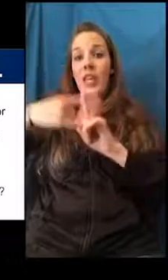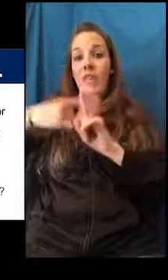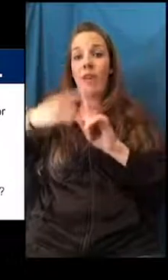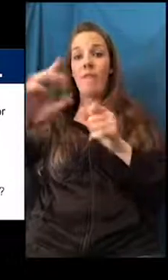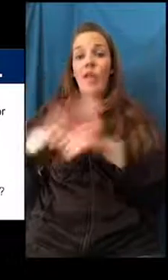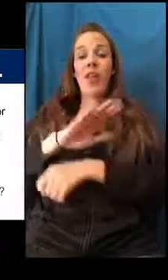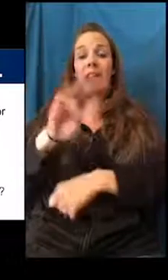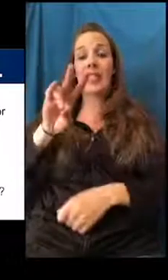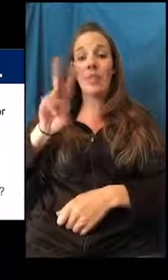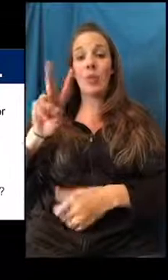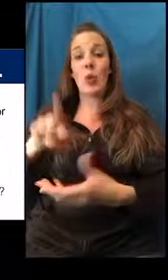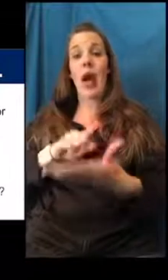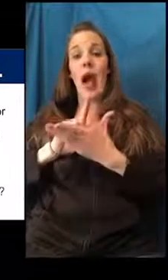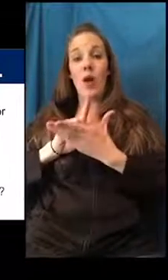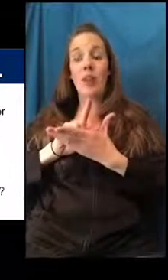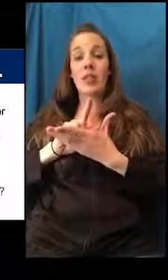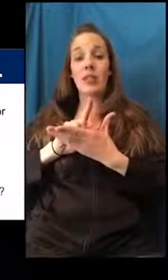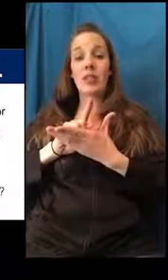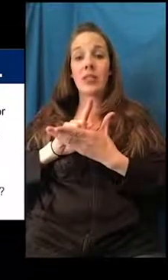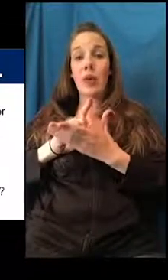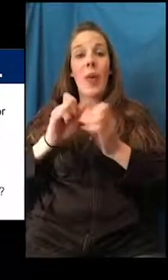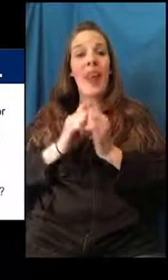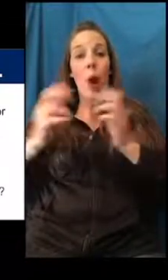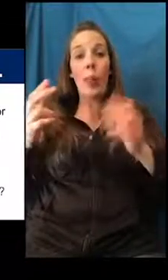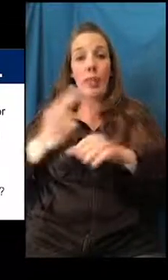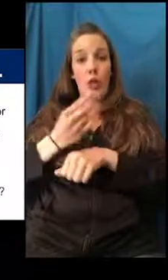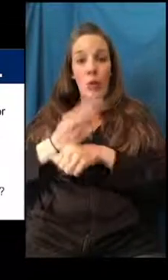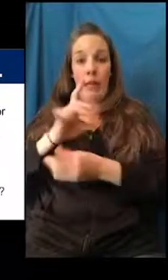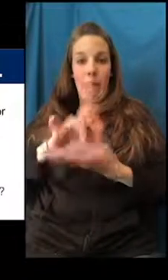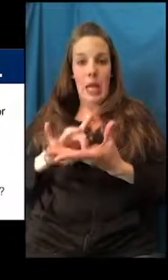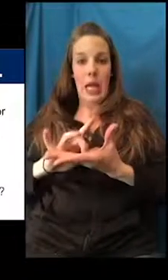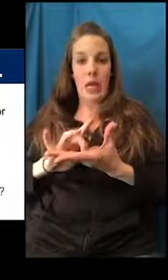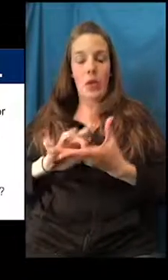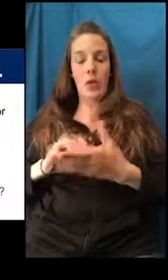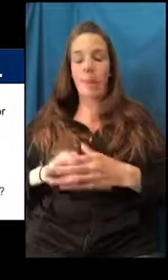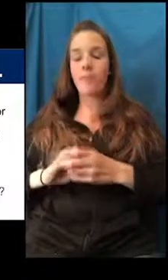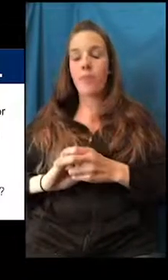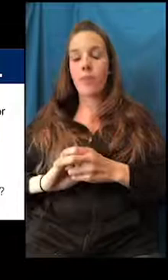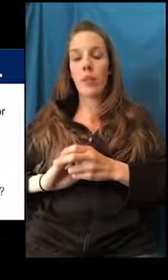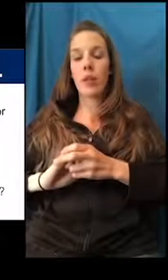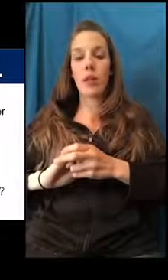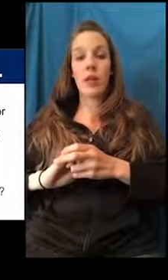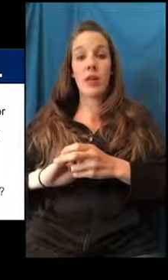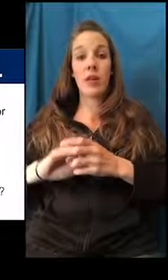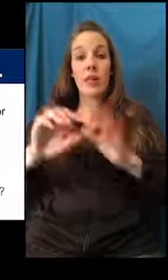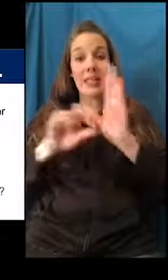hours without the use of reducing medication, that you have had symptom